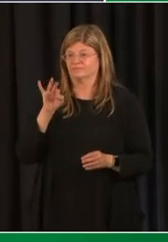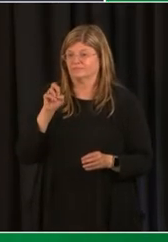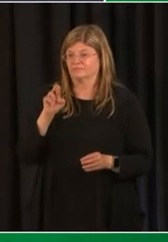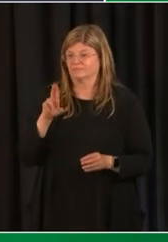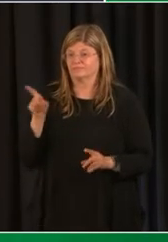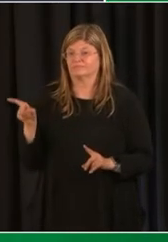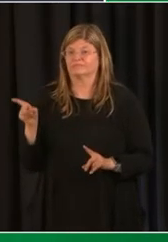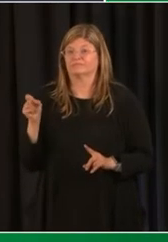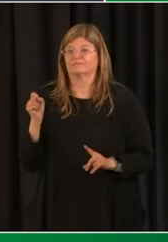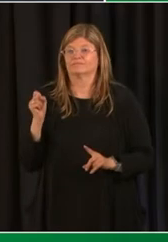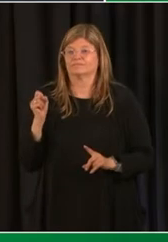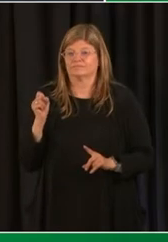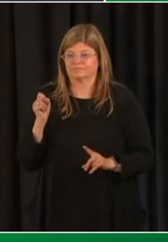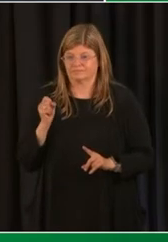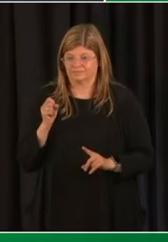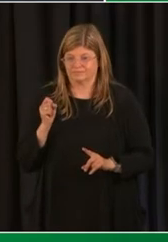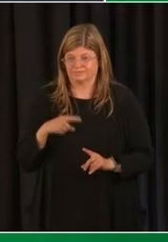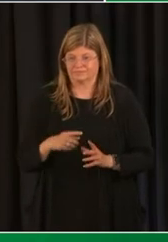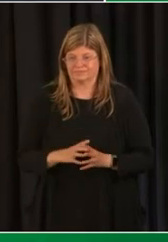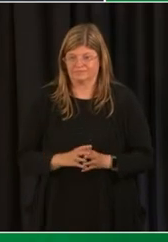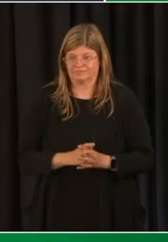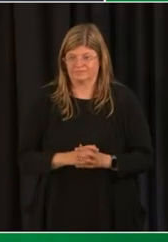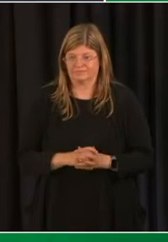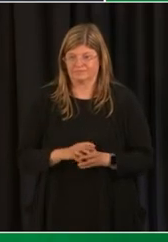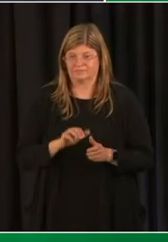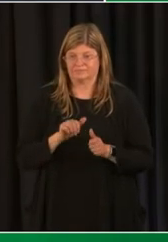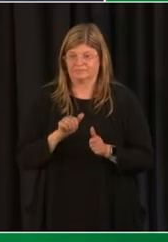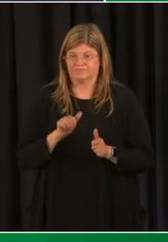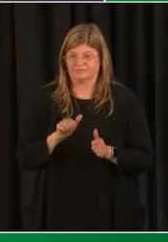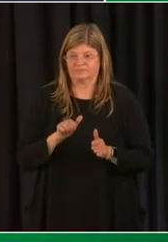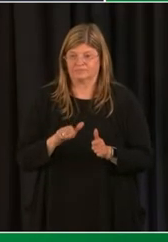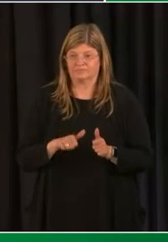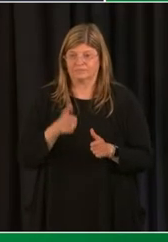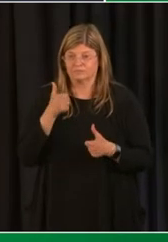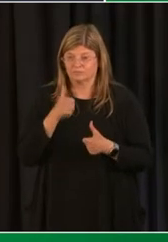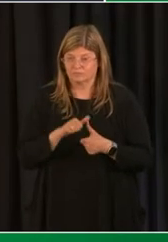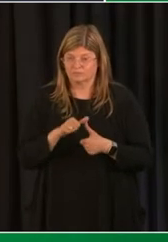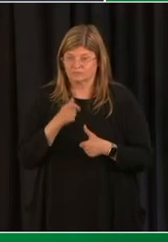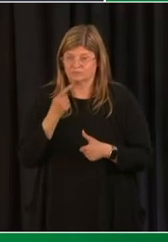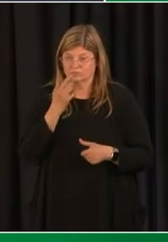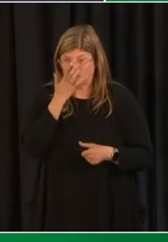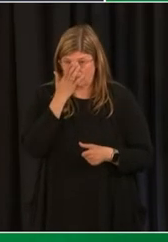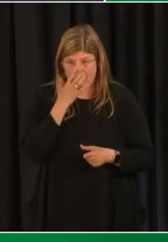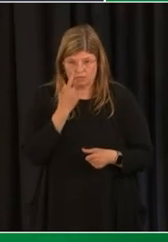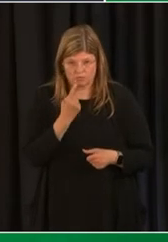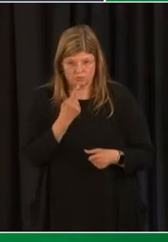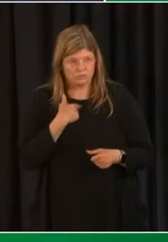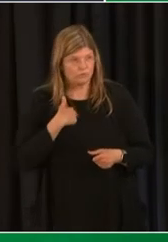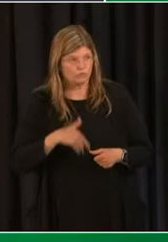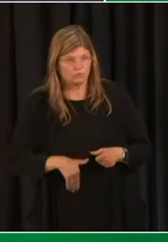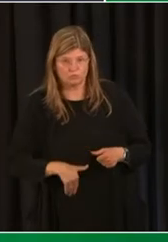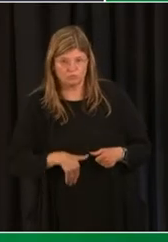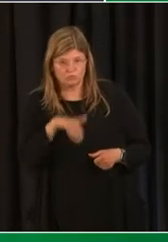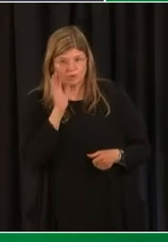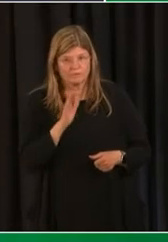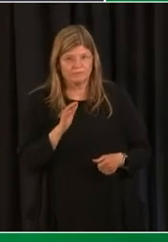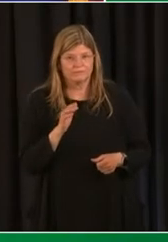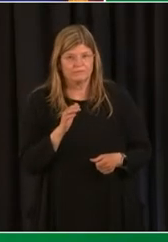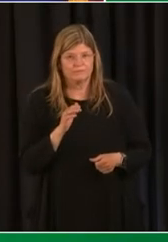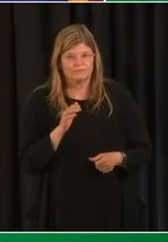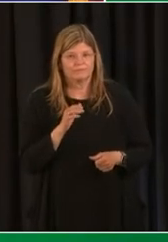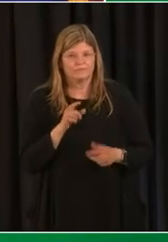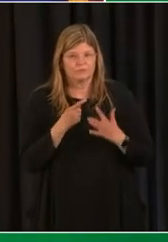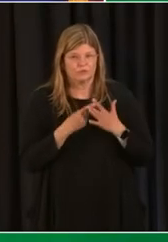start, that throw that's behind you on your couch reminds me of one that I had when I was growing up. And when you first started